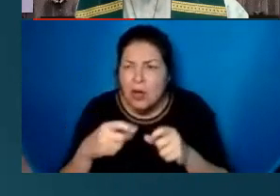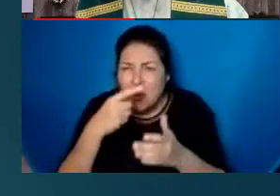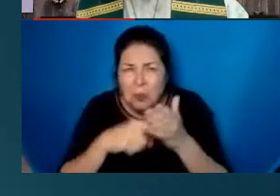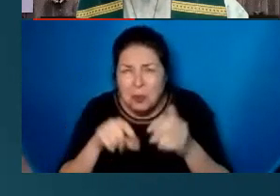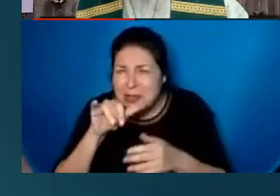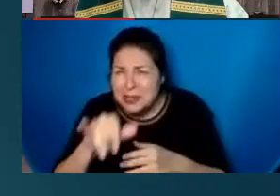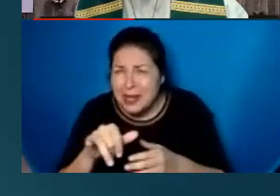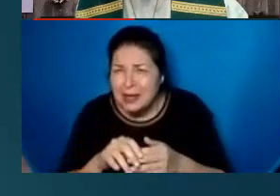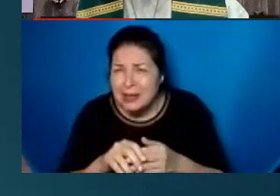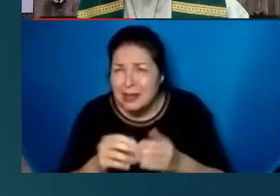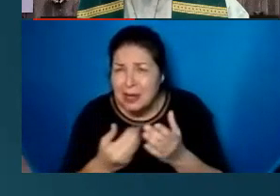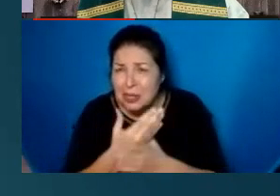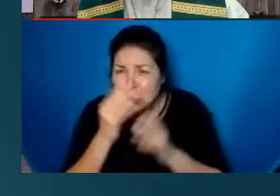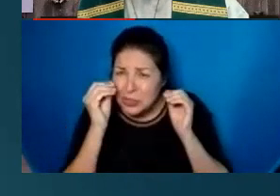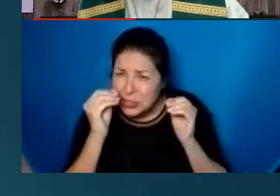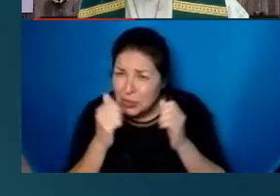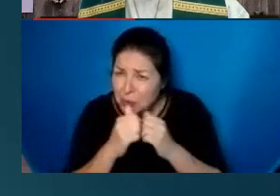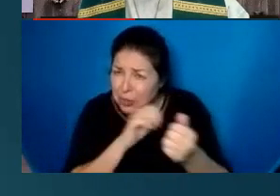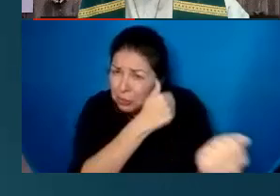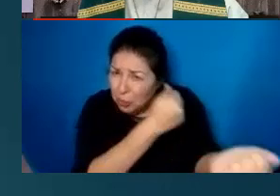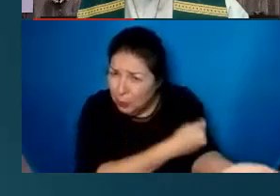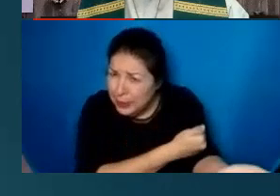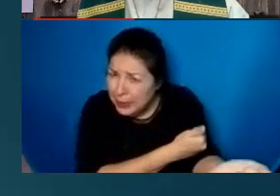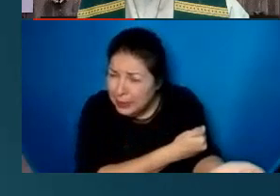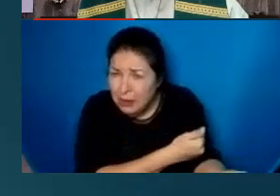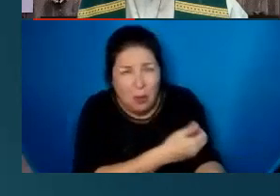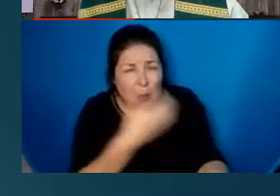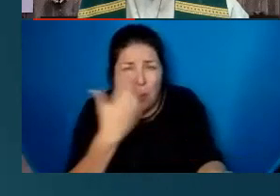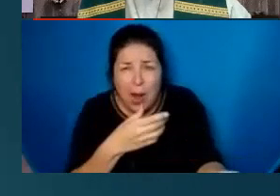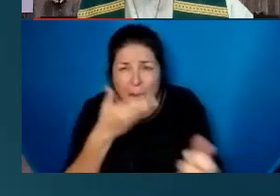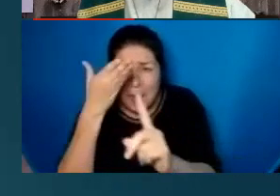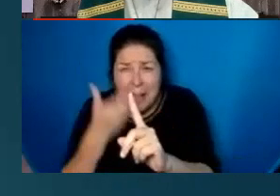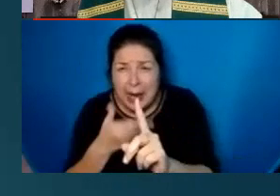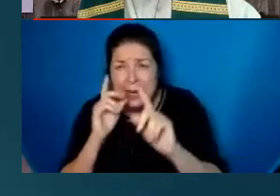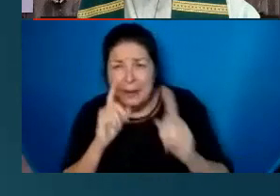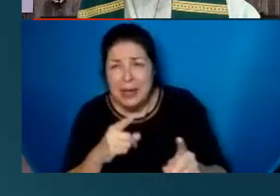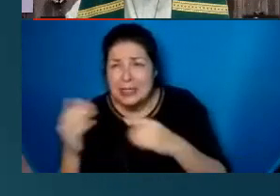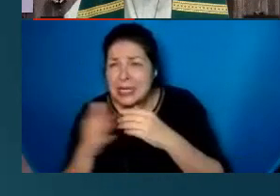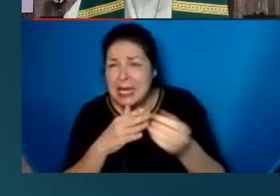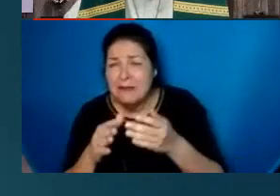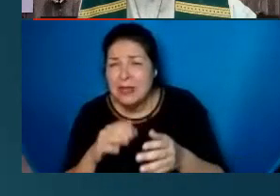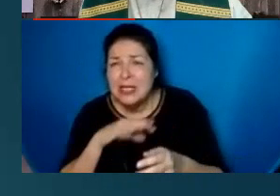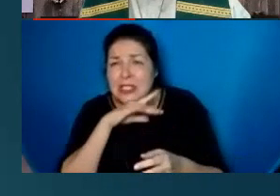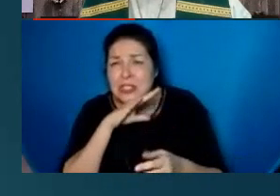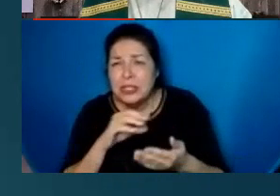this? A new teaching with authority. He commands even unclean spirits, and they obey